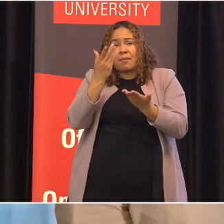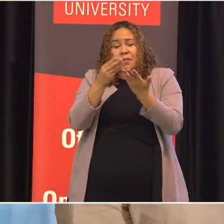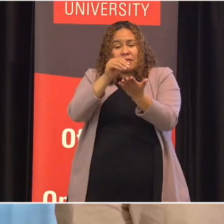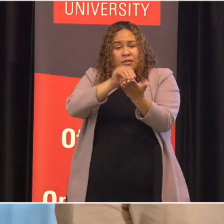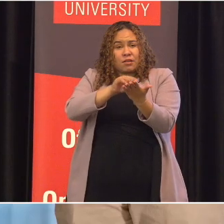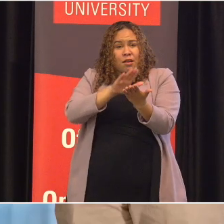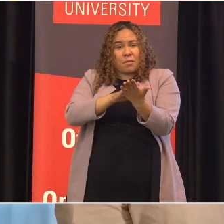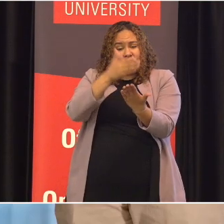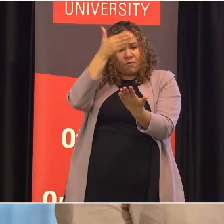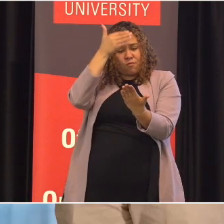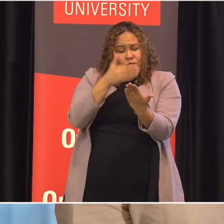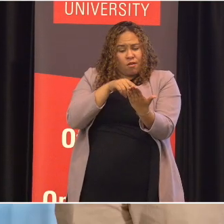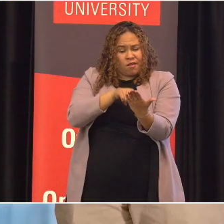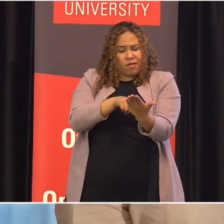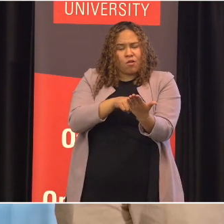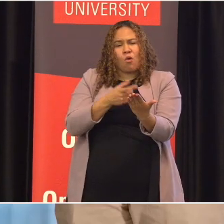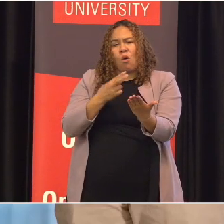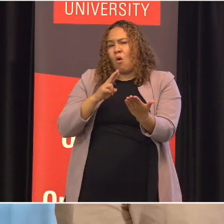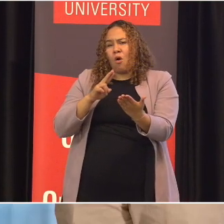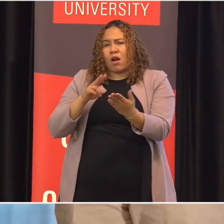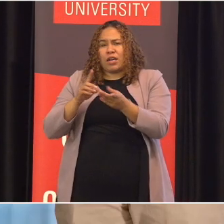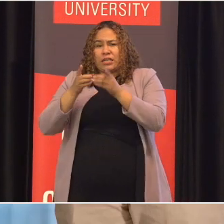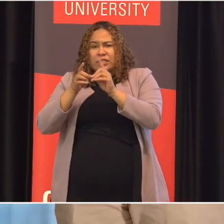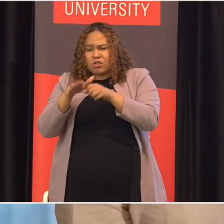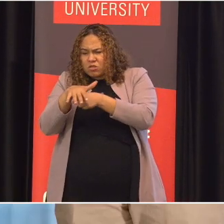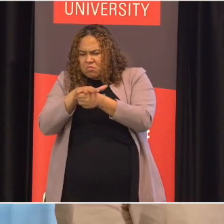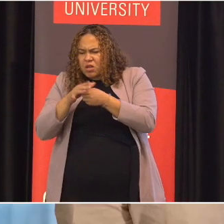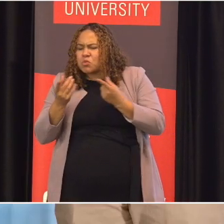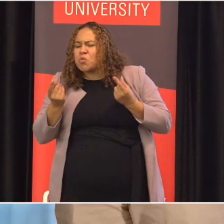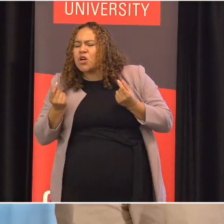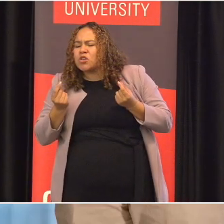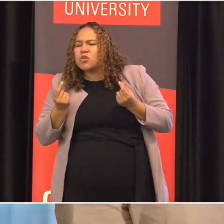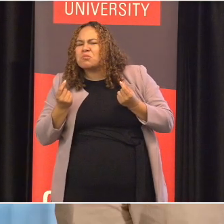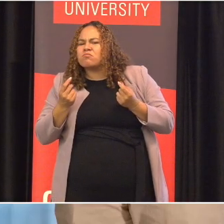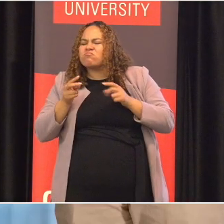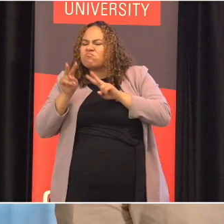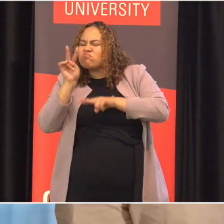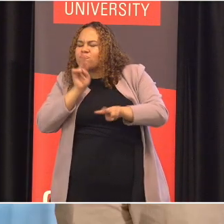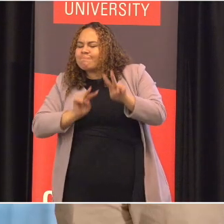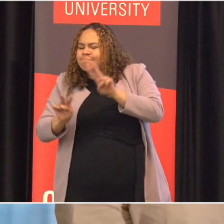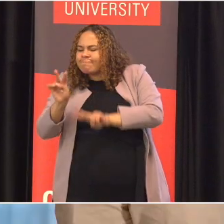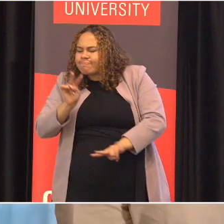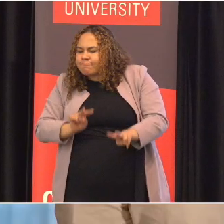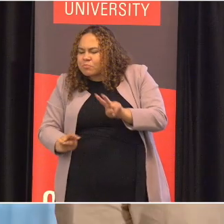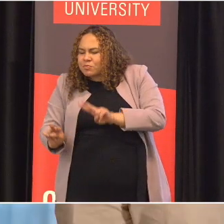at what you do in that digital space and take an inventory of it, and then you're going to improve it.